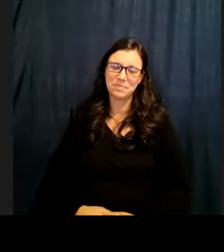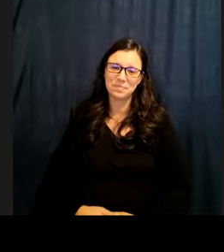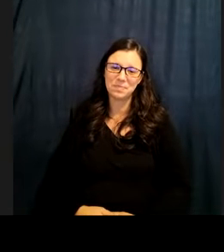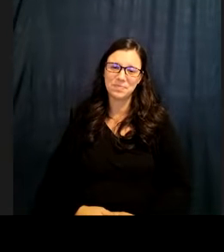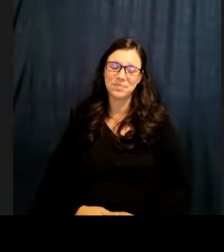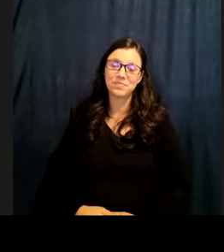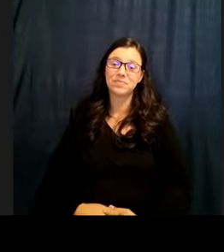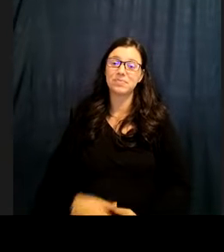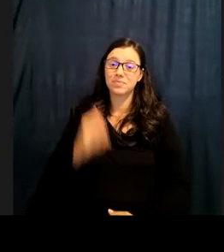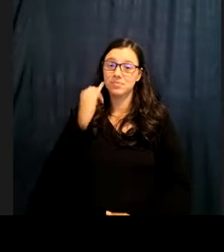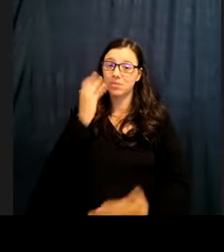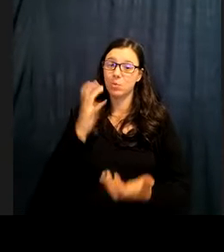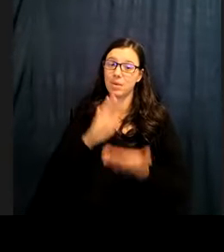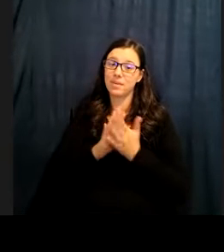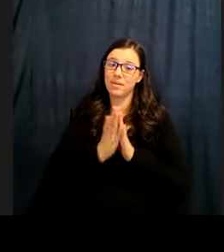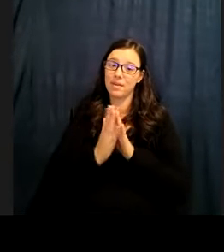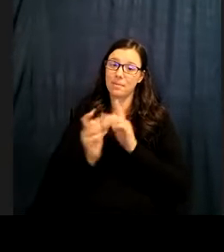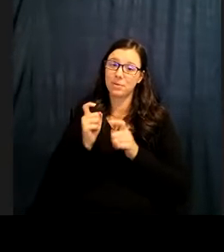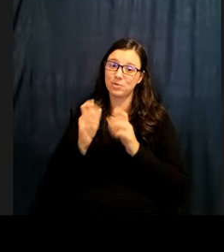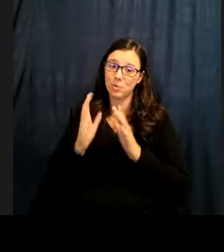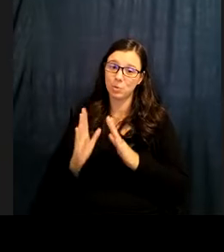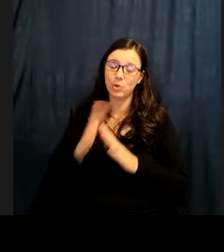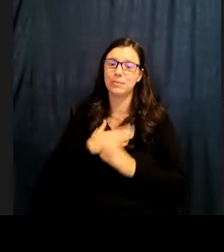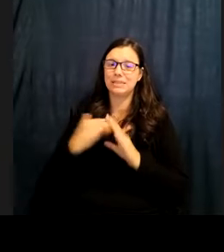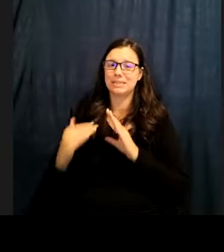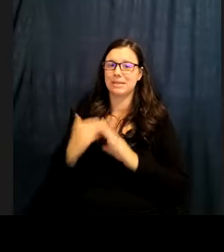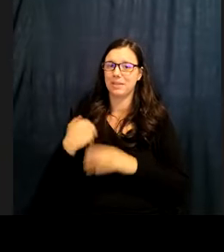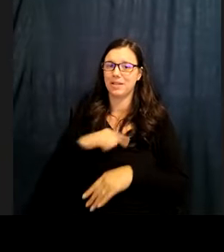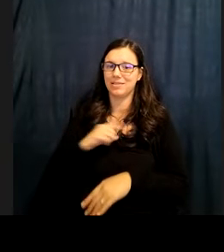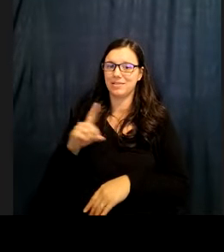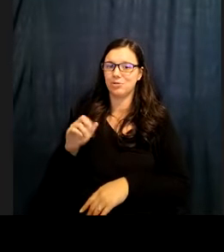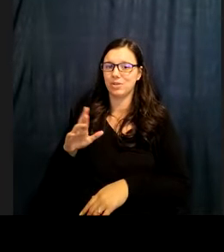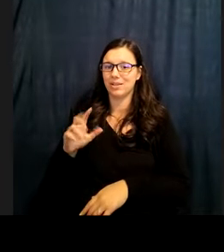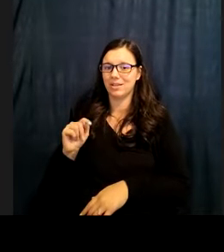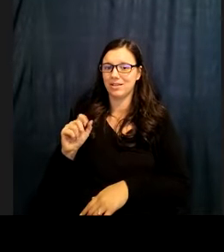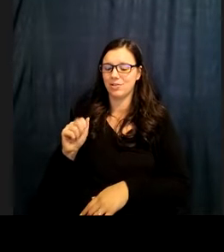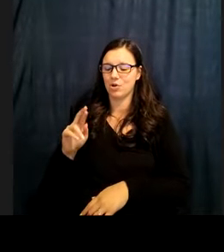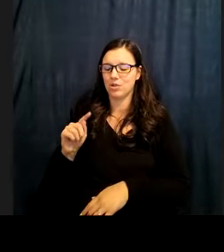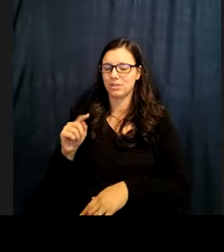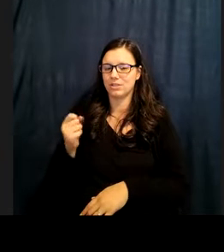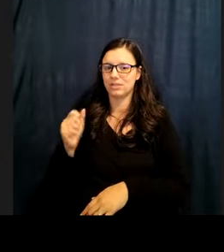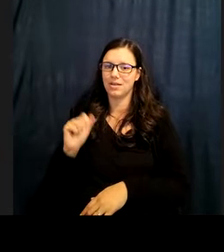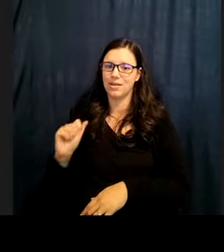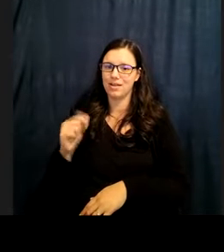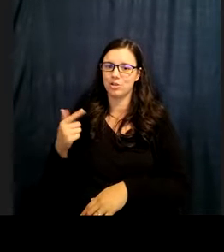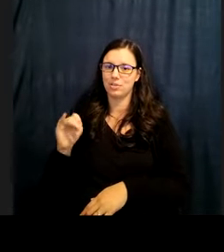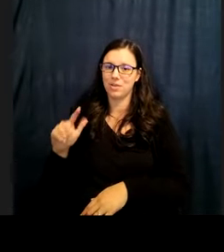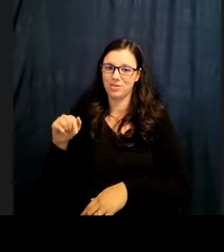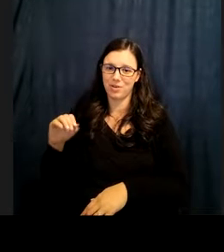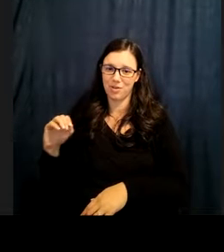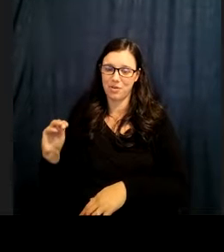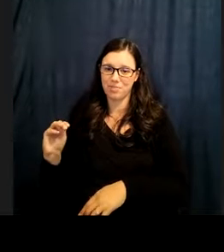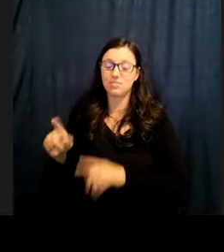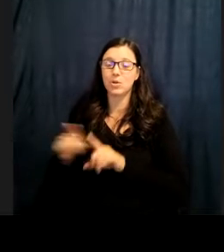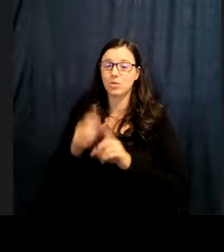If you'd like to be a donor, please email us at draketarts@gmail.com. We'd also like you to know that Draket Arts